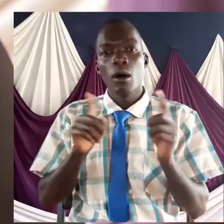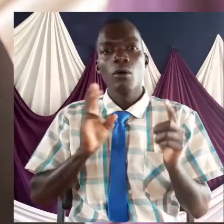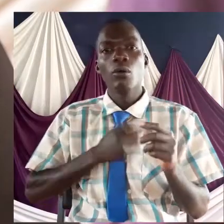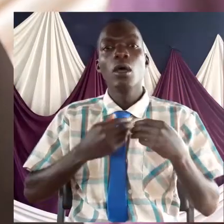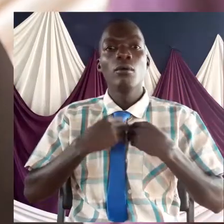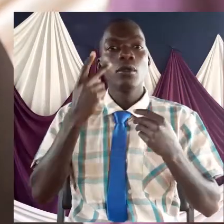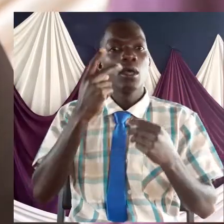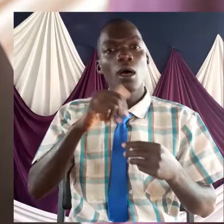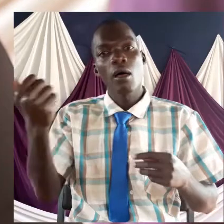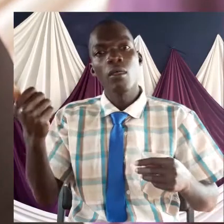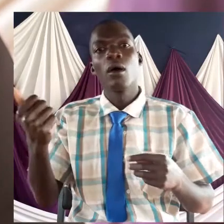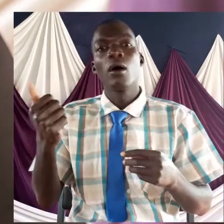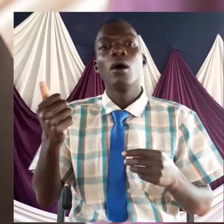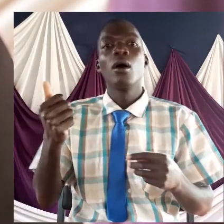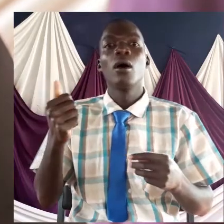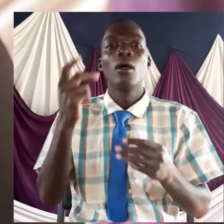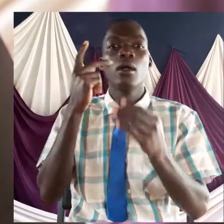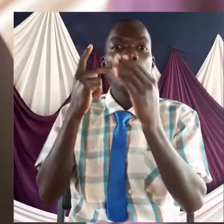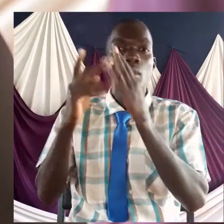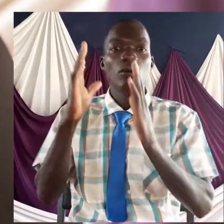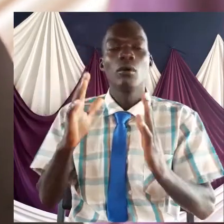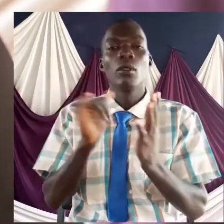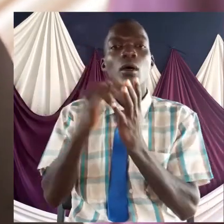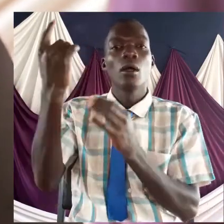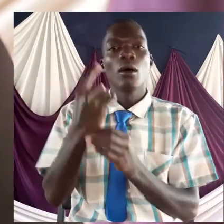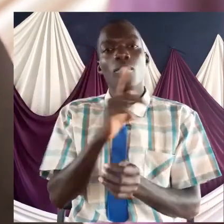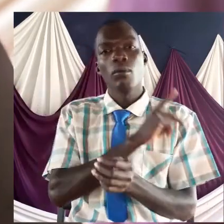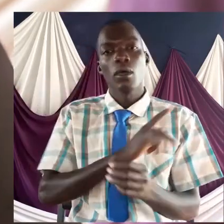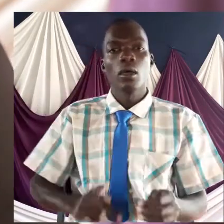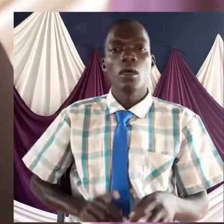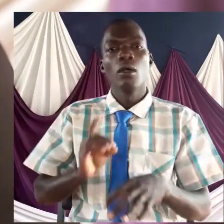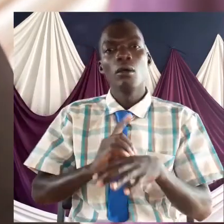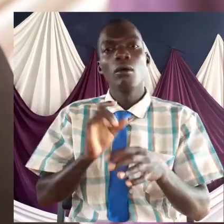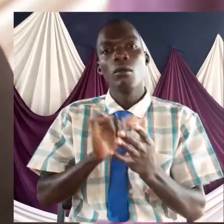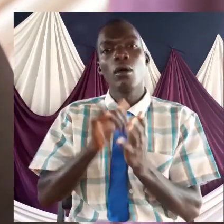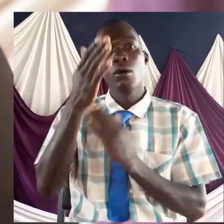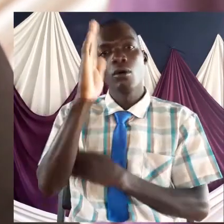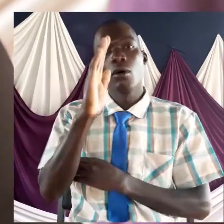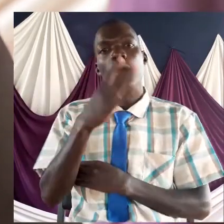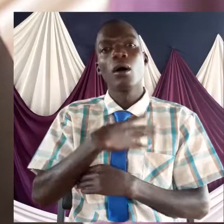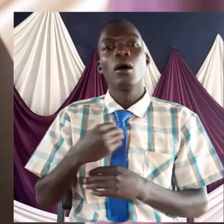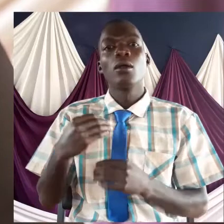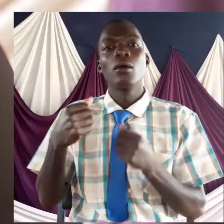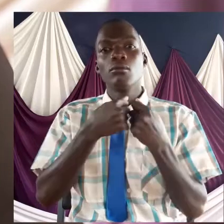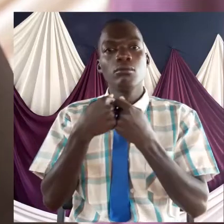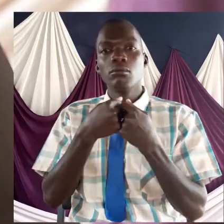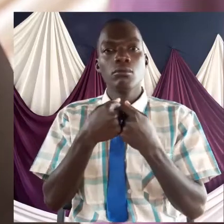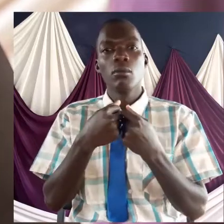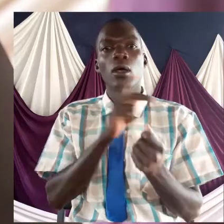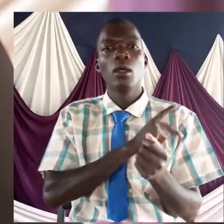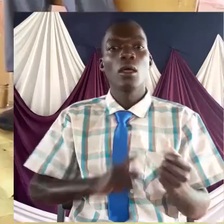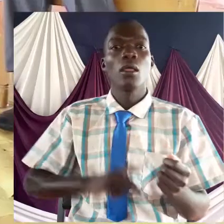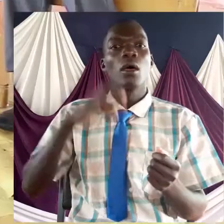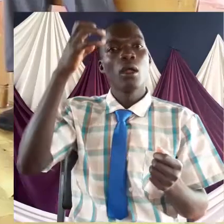great stone that comes and crushes it, and a kingdom that is that of God is established, a kingdom that lives forever